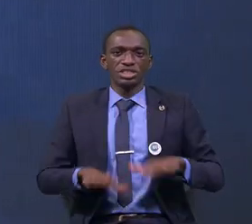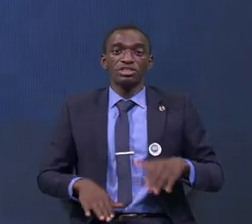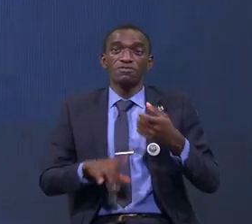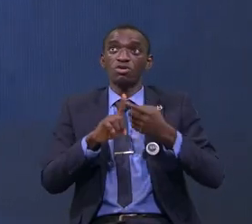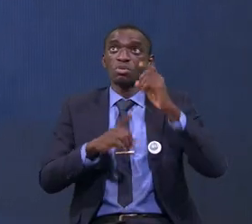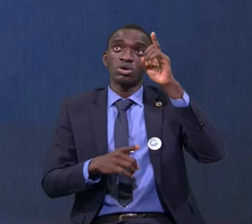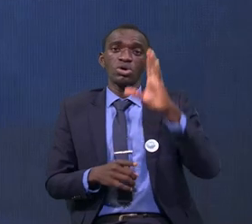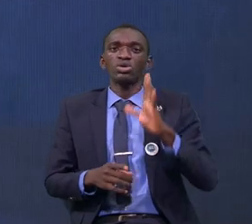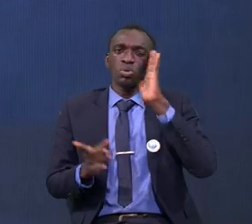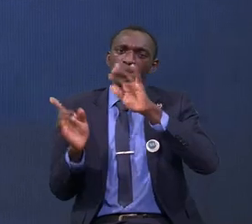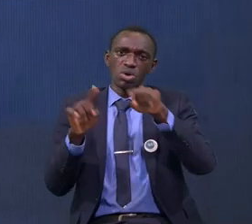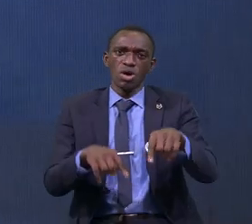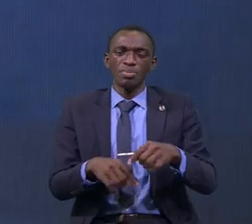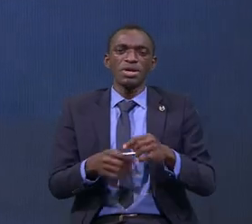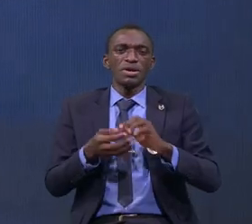an ocean.